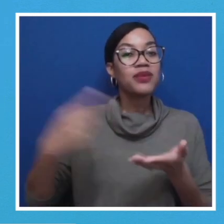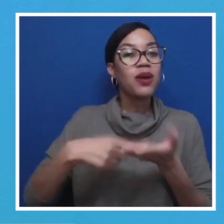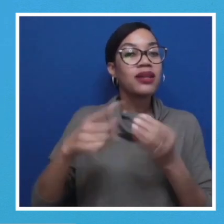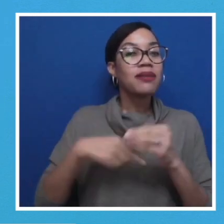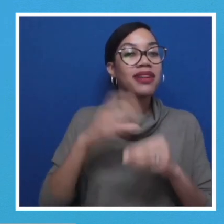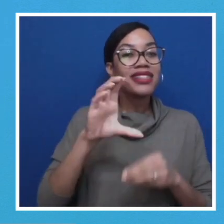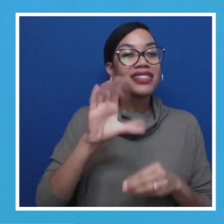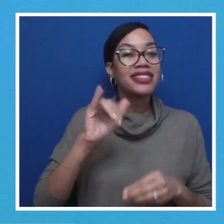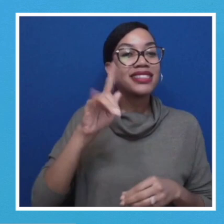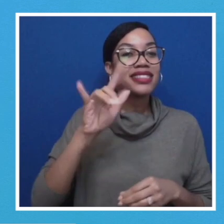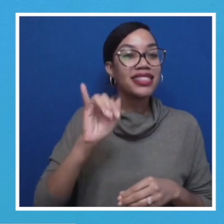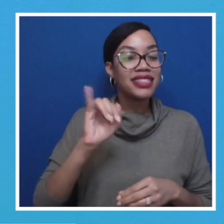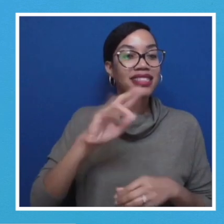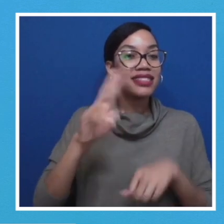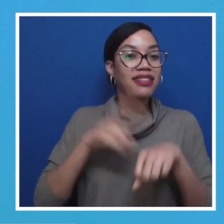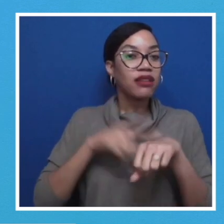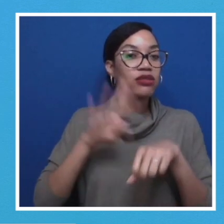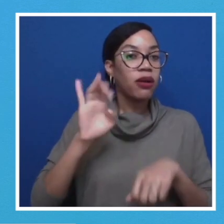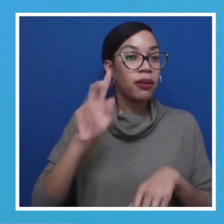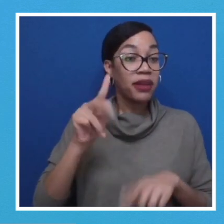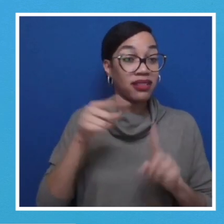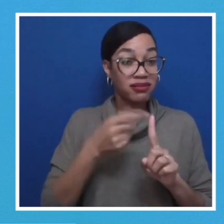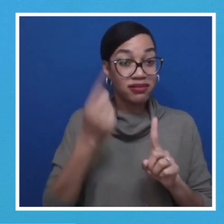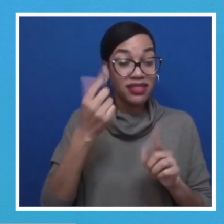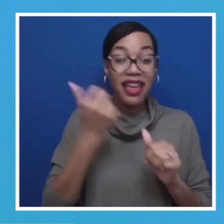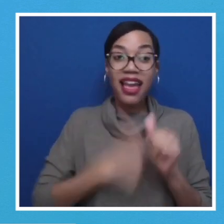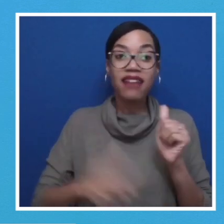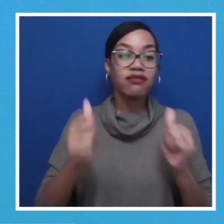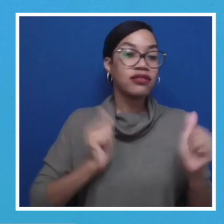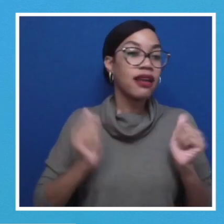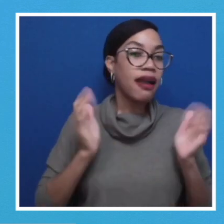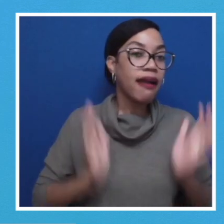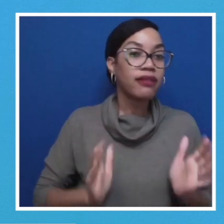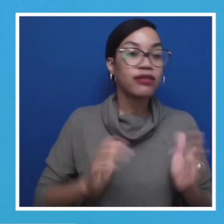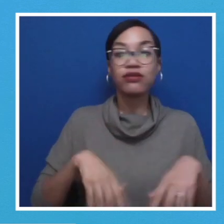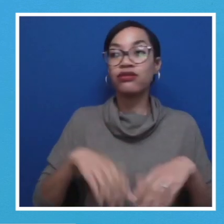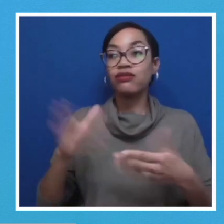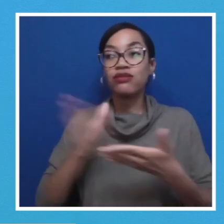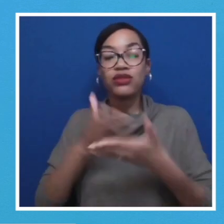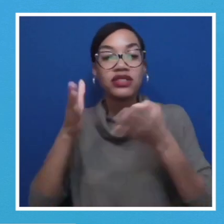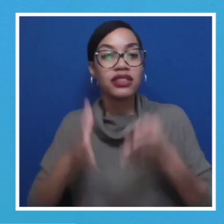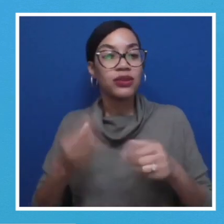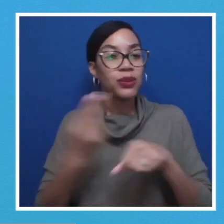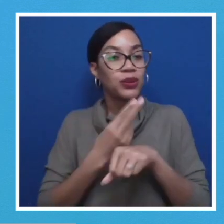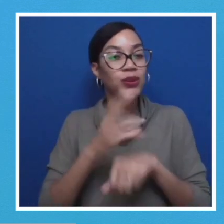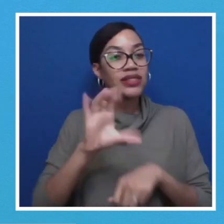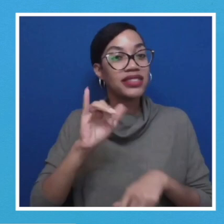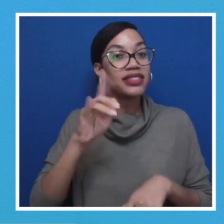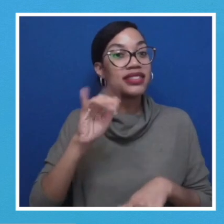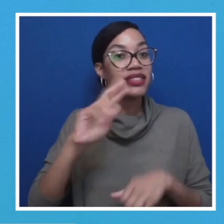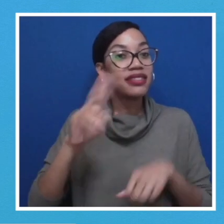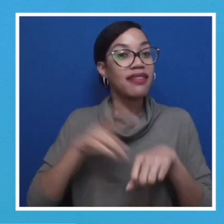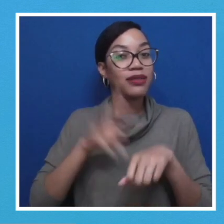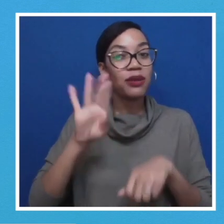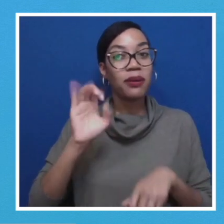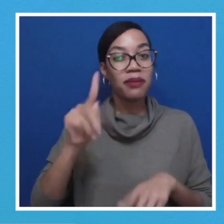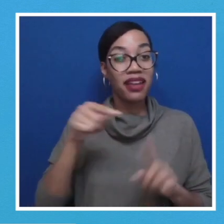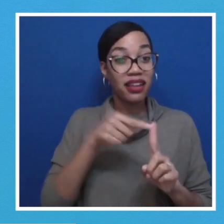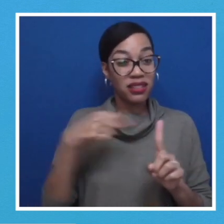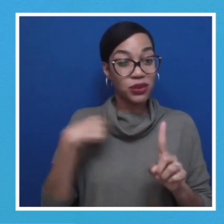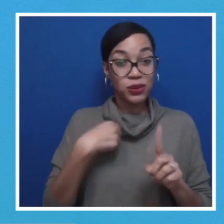single actor and musician banks at City National Bank. They've completely cornered the market. We make up 25% of its